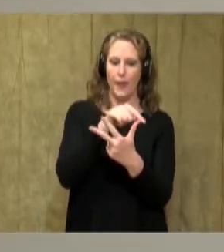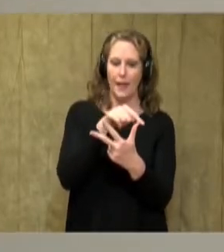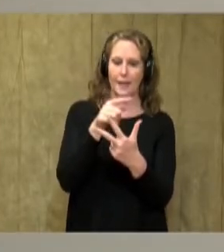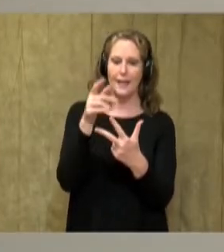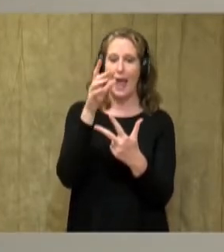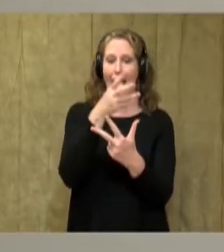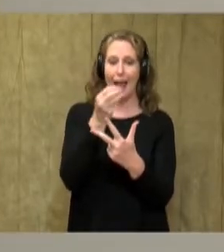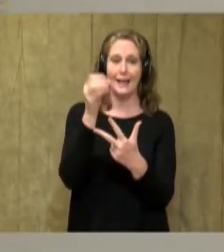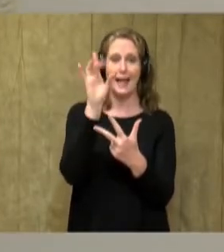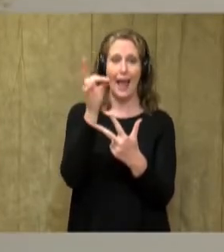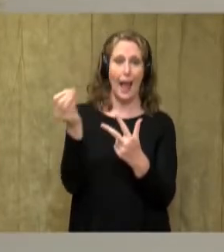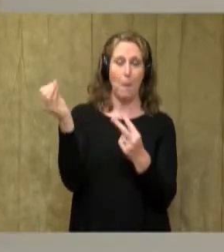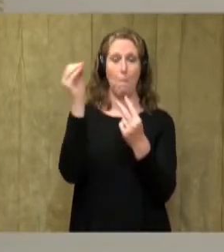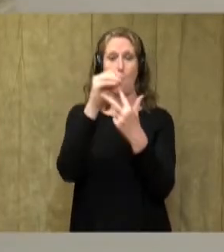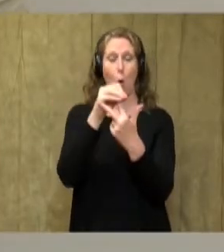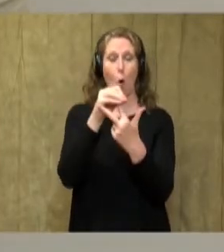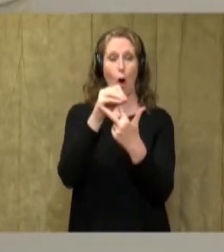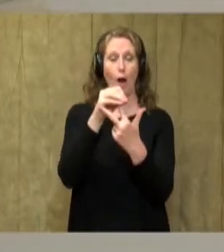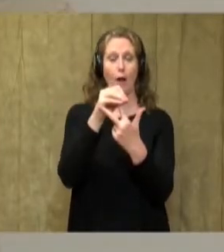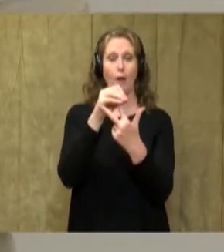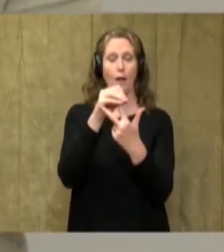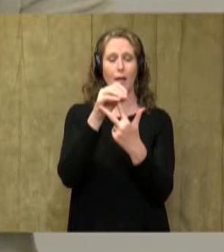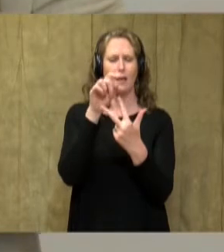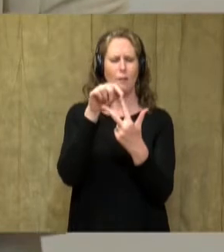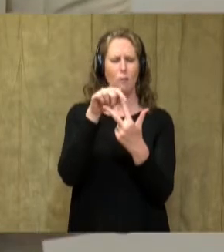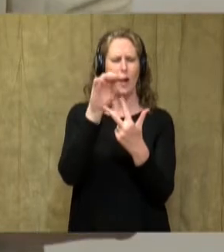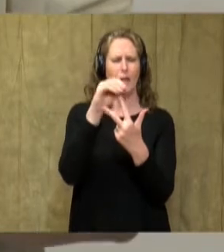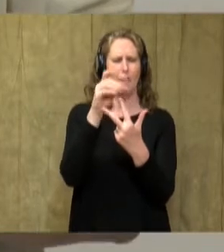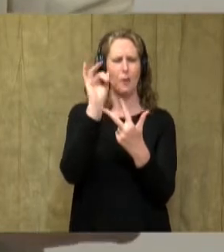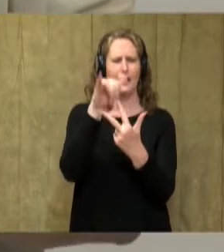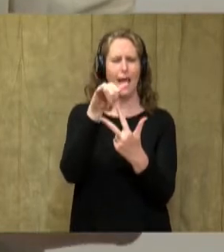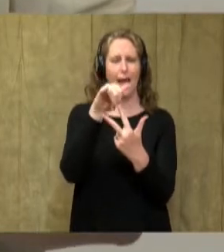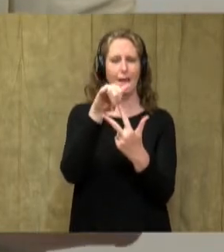in the tens place if it's 8 more than the ones place?